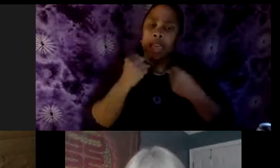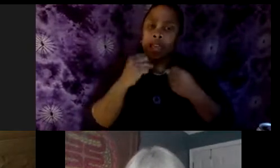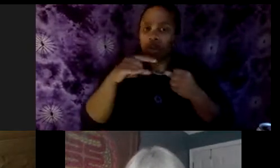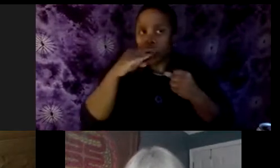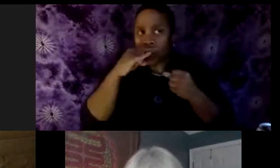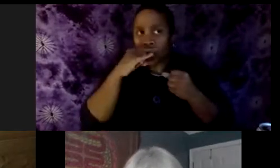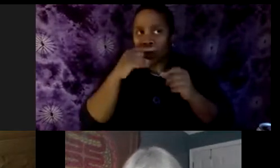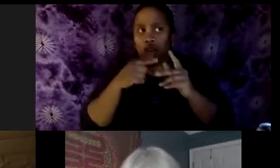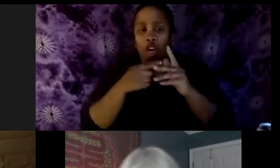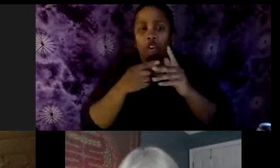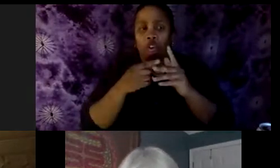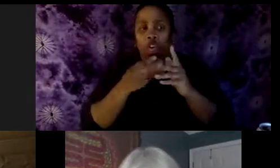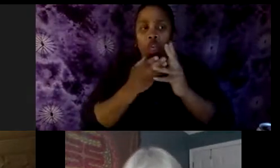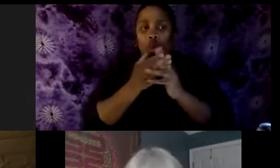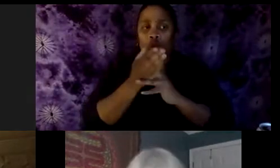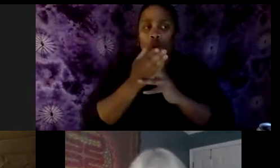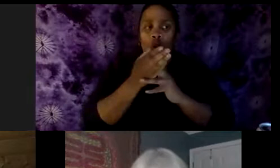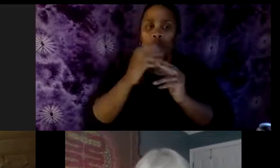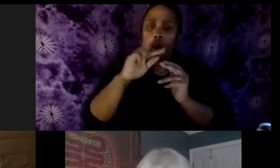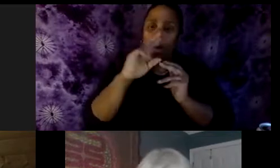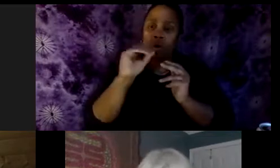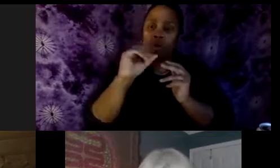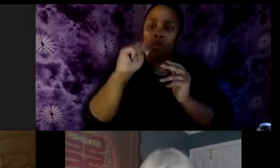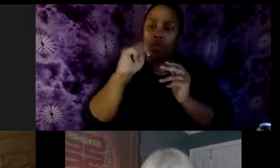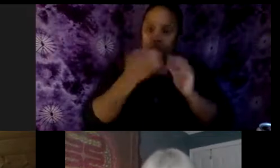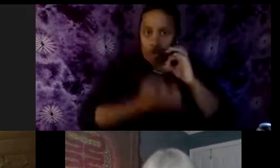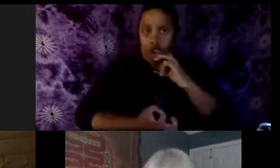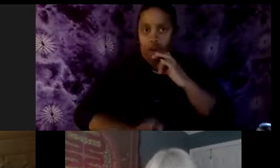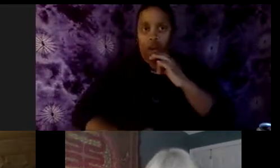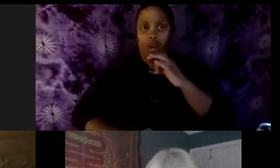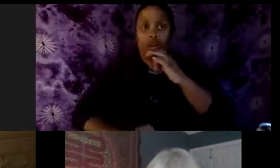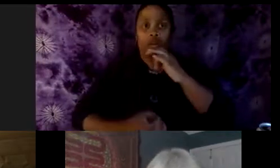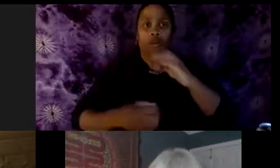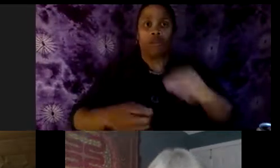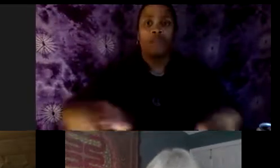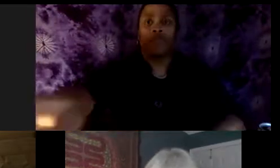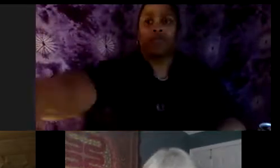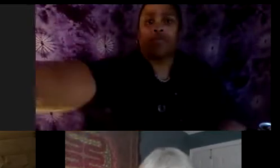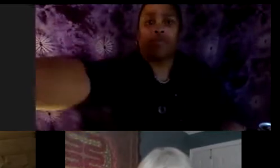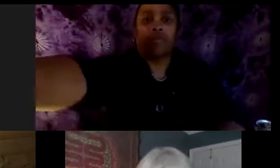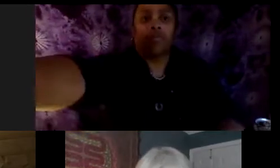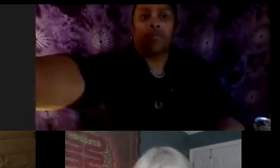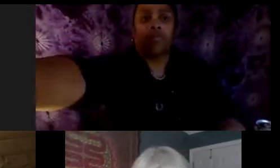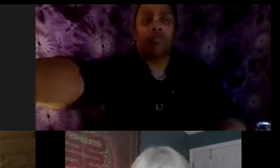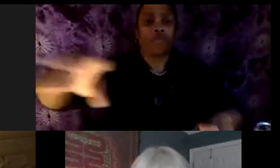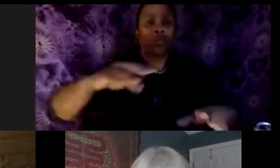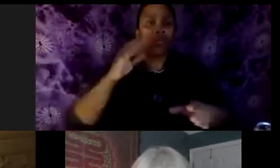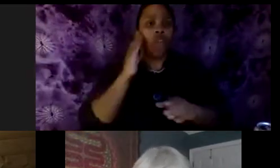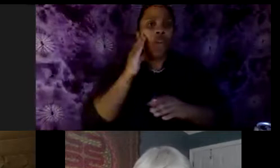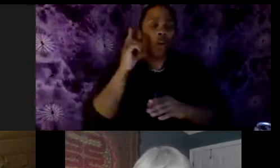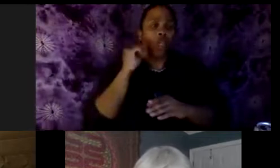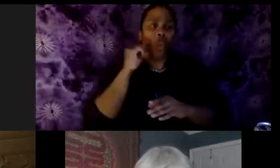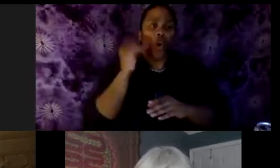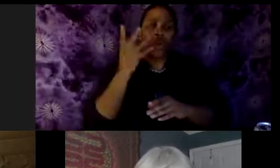about cord cutting, and then we'll talk about lessons. We have a bit more time. So I know Thorne, I know you had something you wanted to share about